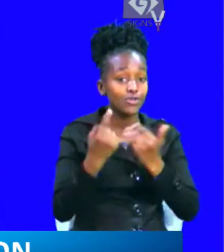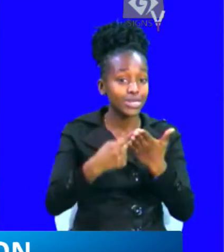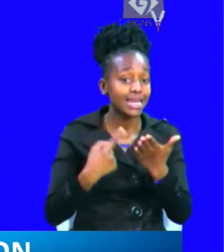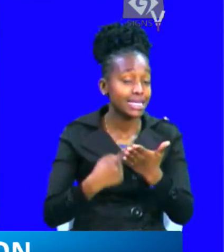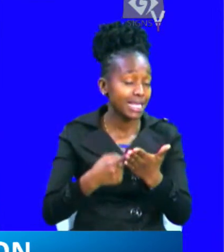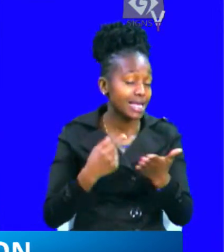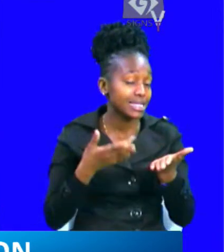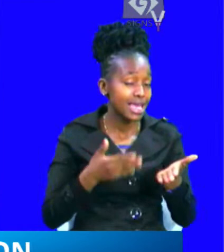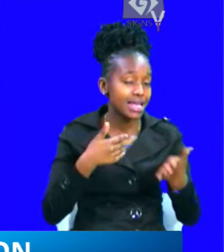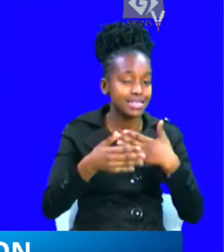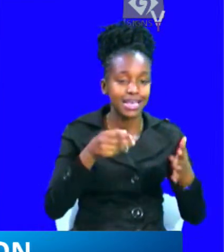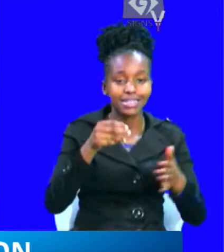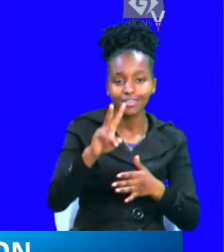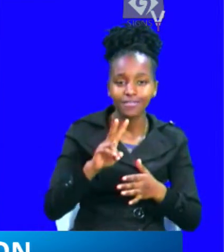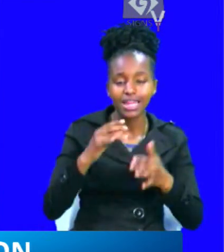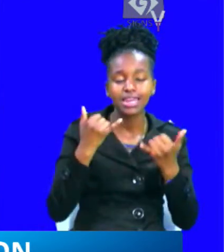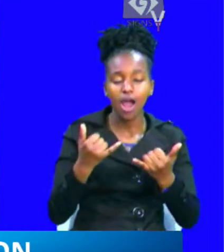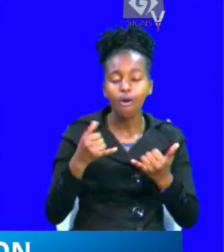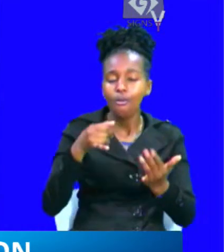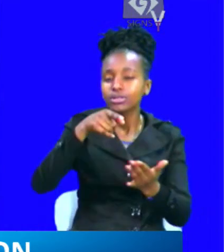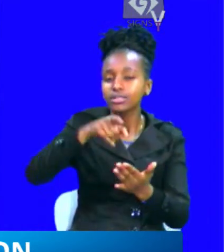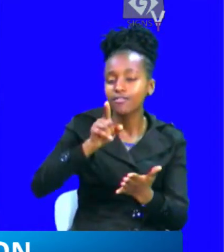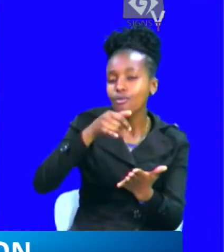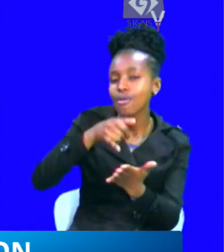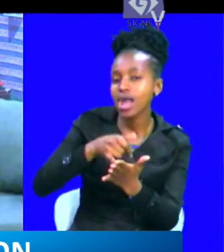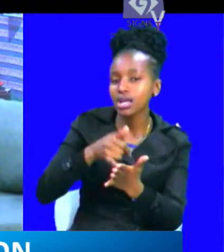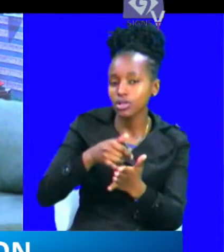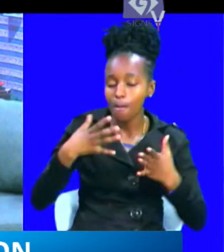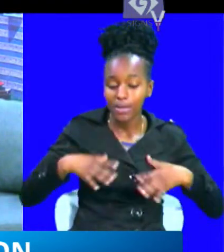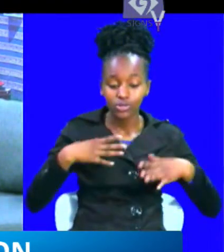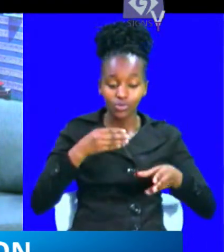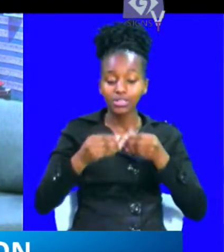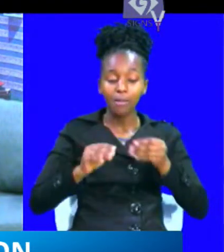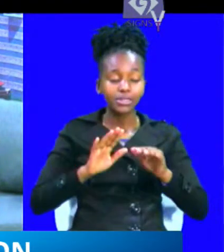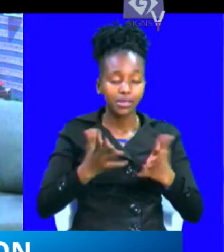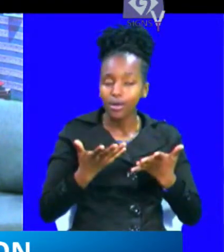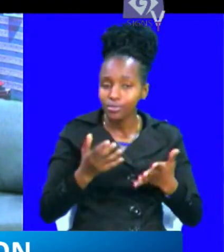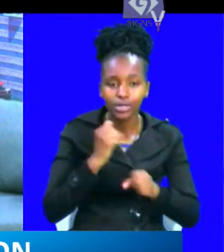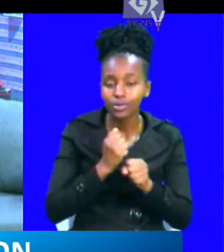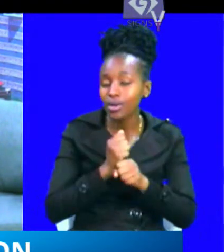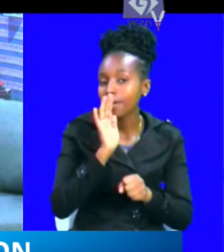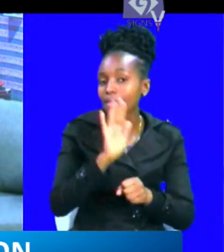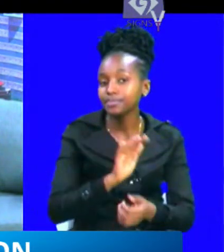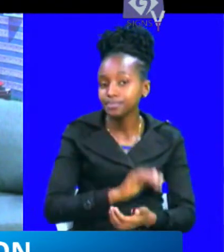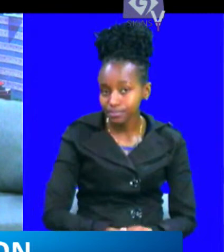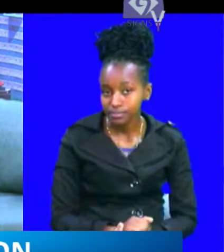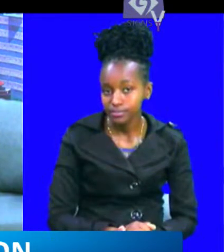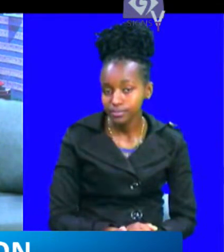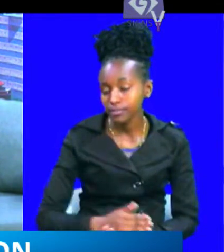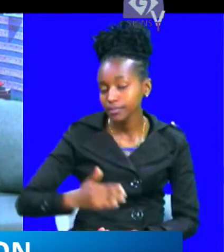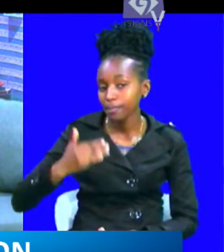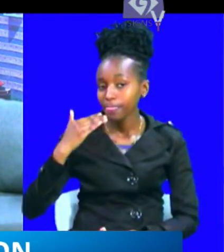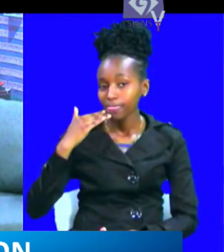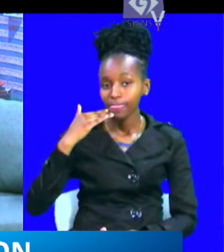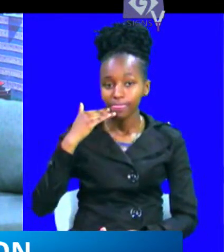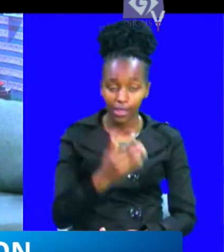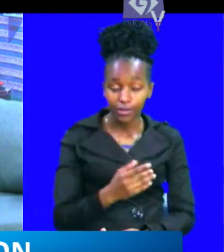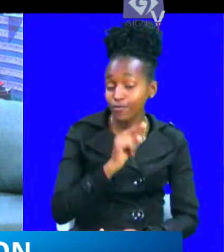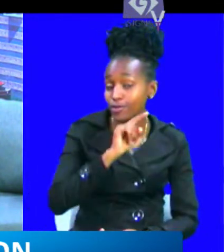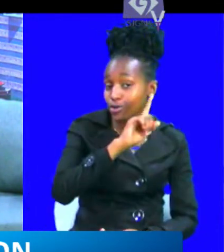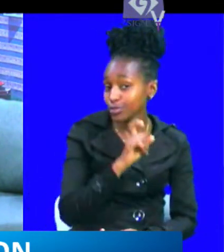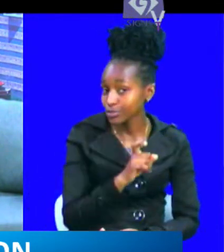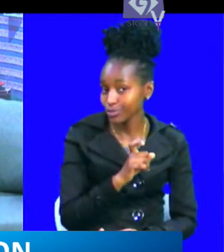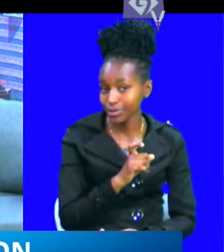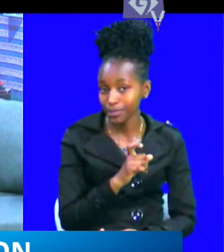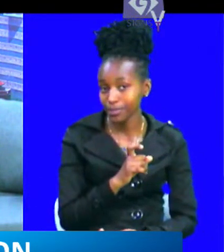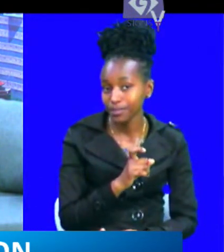of persons with disabilities come into play in the work that you do? Yes. Okay, thank you very much for that question.